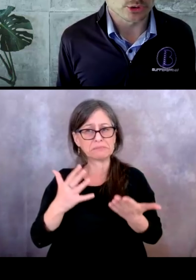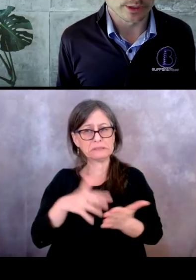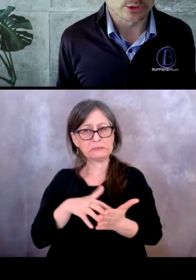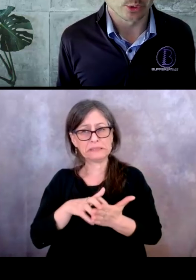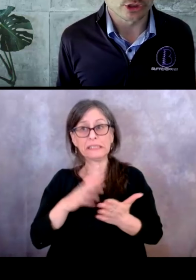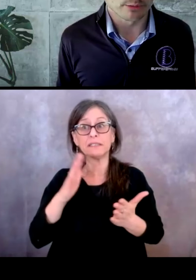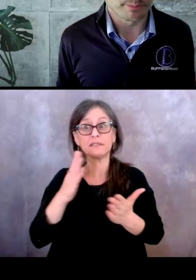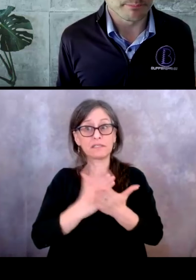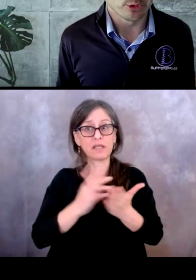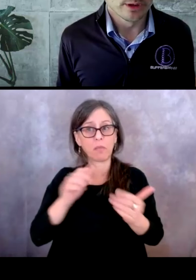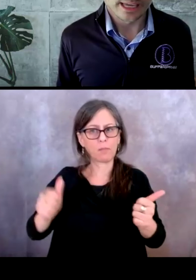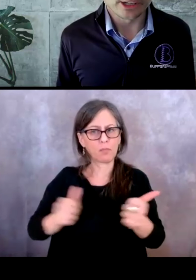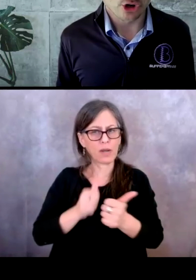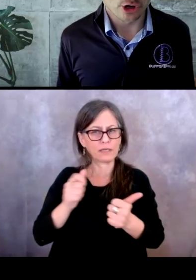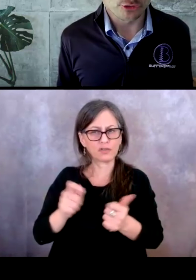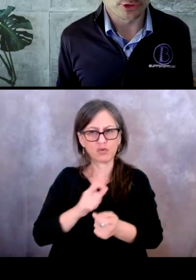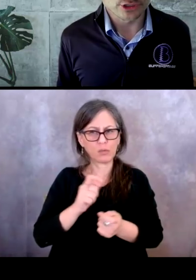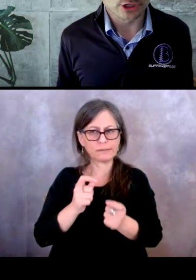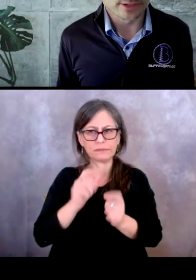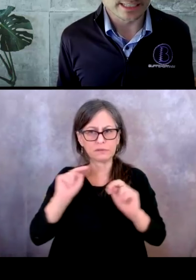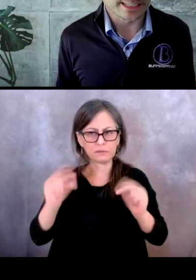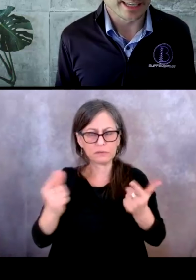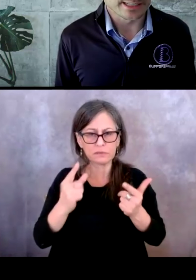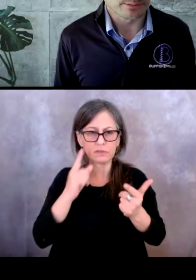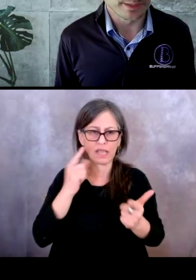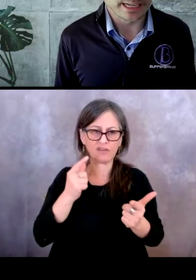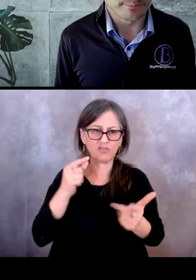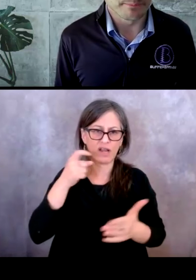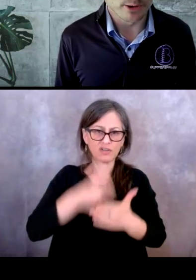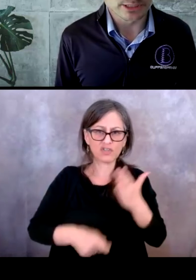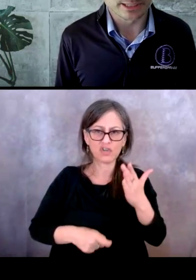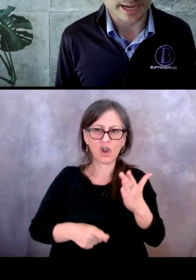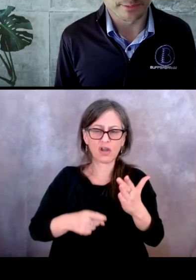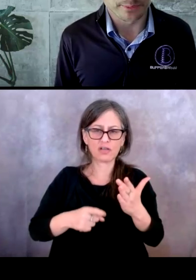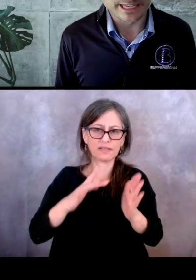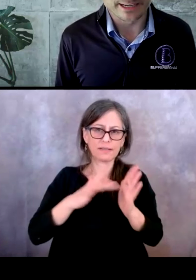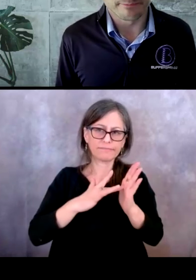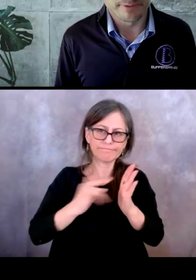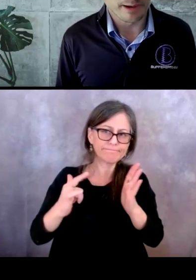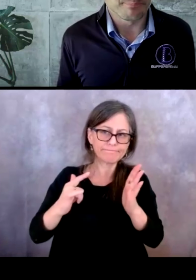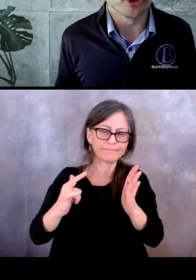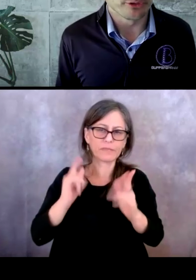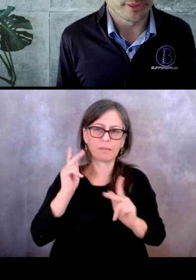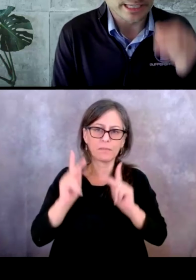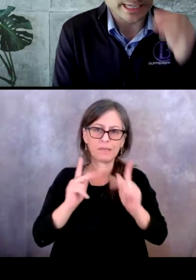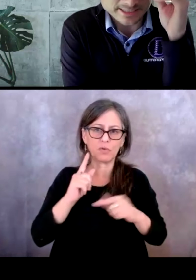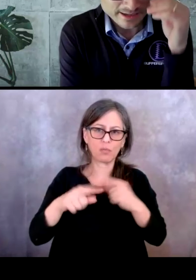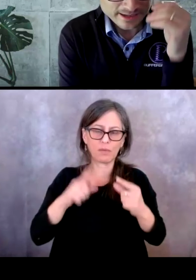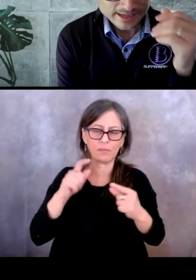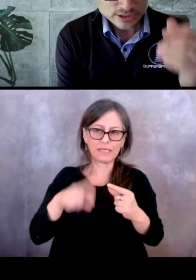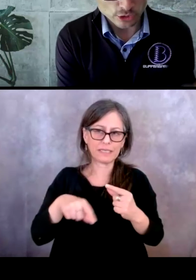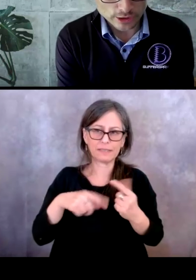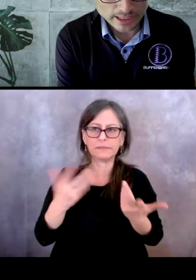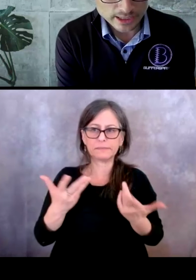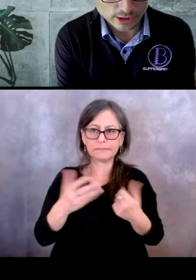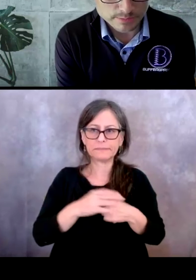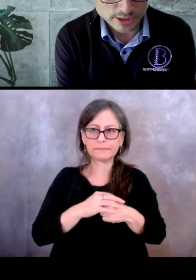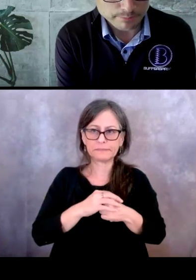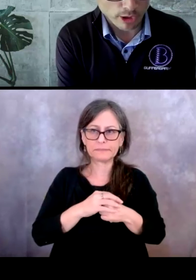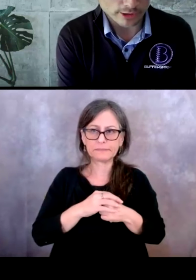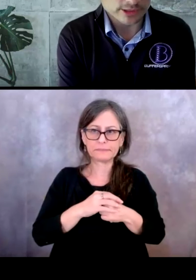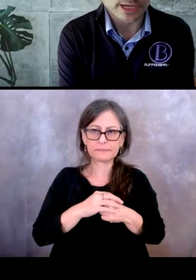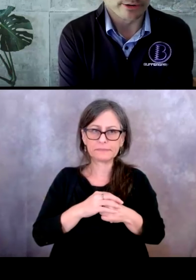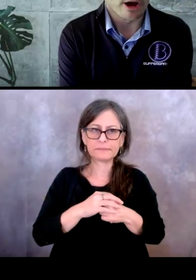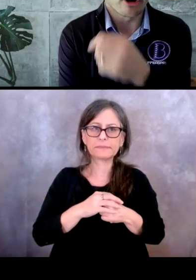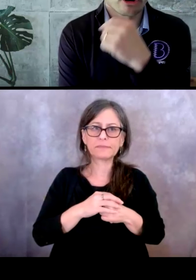actually predatory towards our people and charge for their services and get us when we need them the most at the time that we need a bill the least. So looking at your